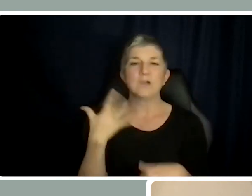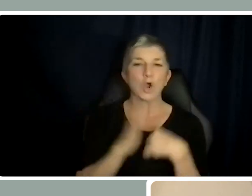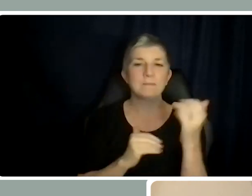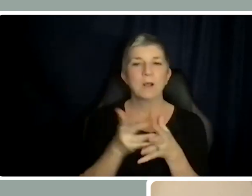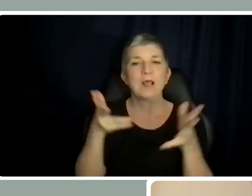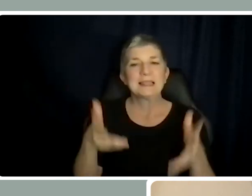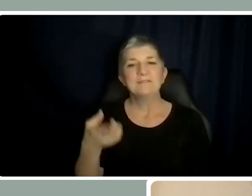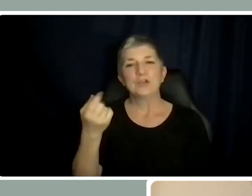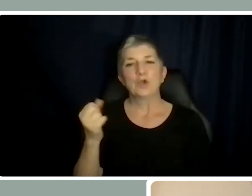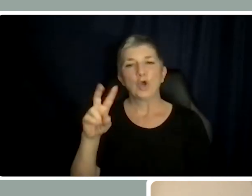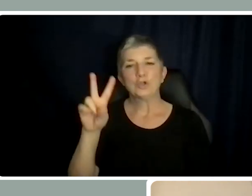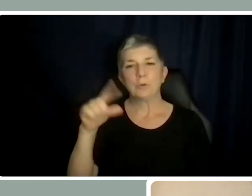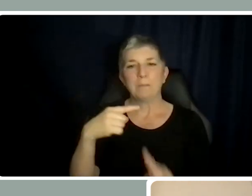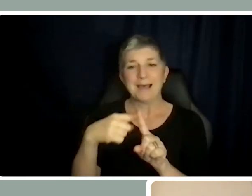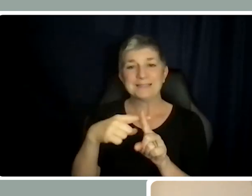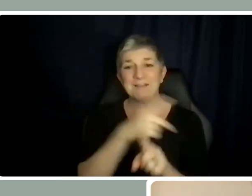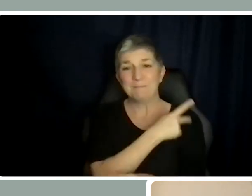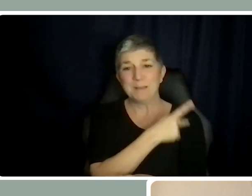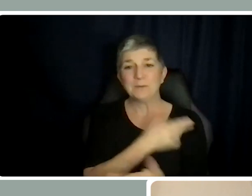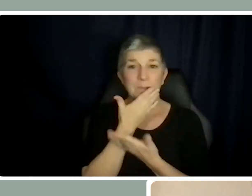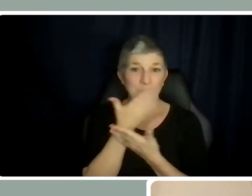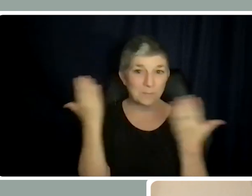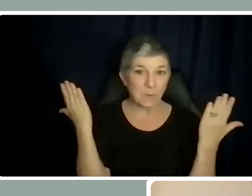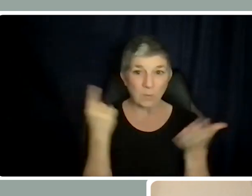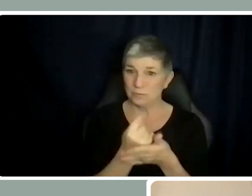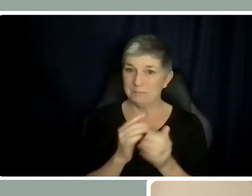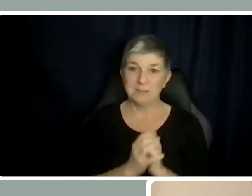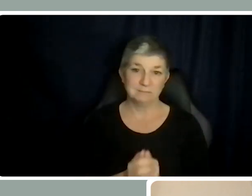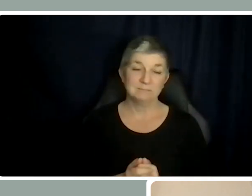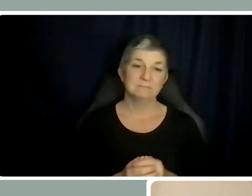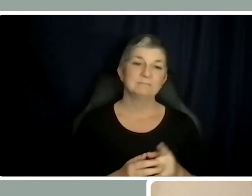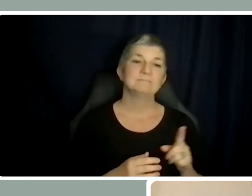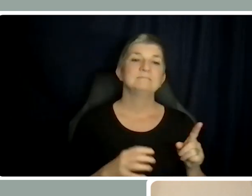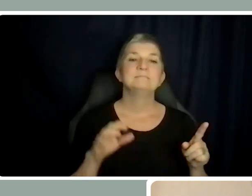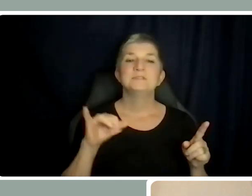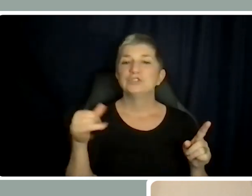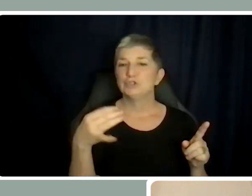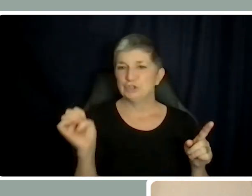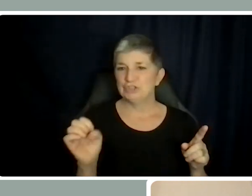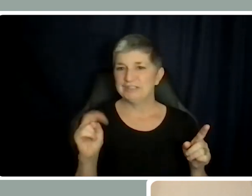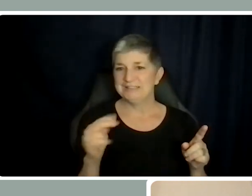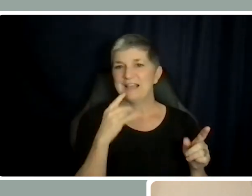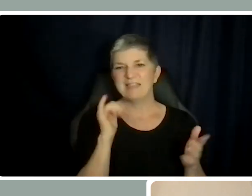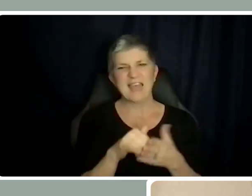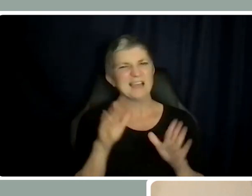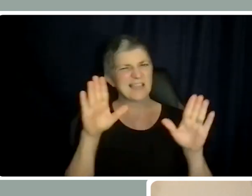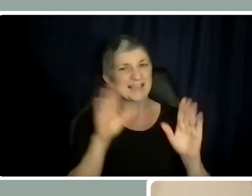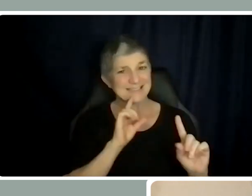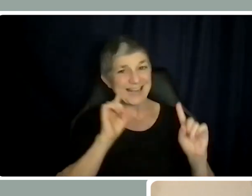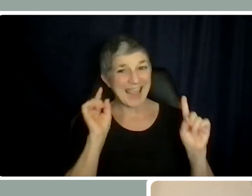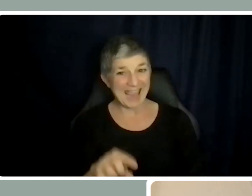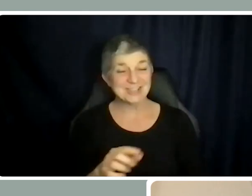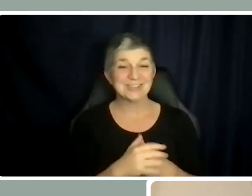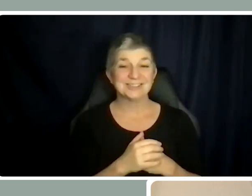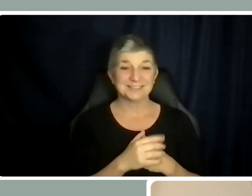a HER2 positive patient with absolutely no treatment. Yeah, that was a good, excellent answer. And you